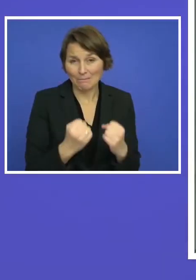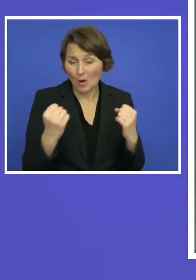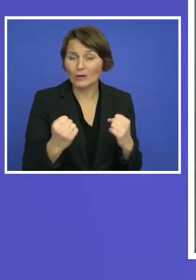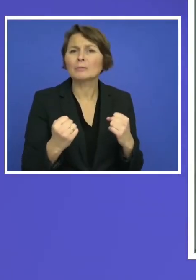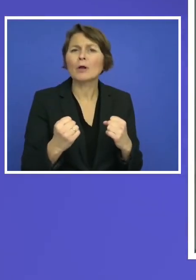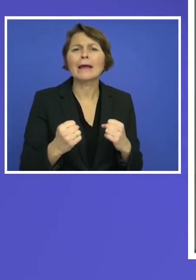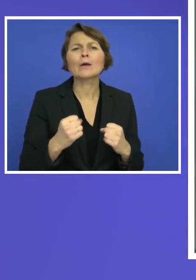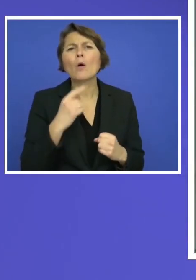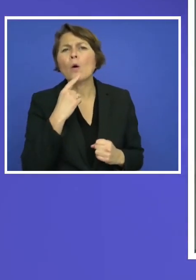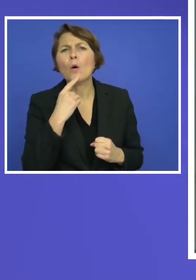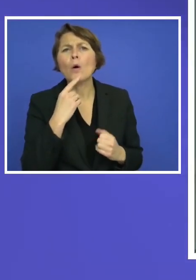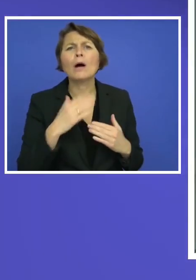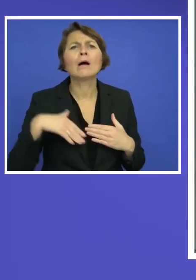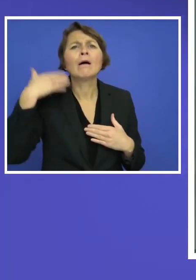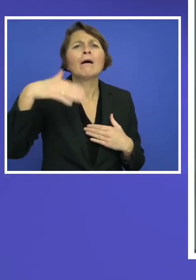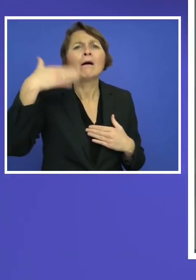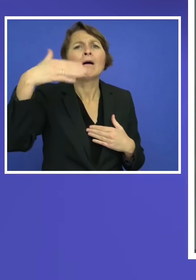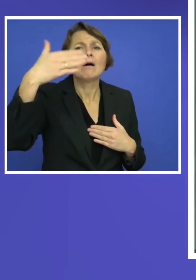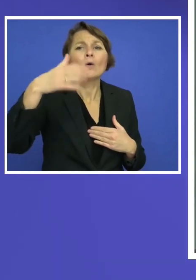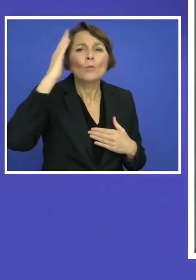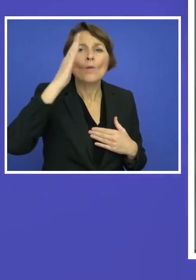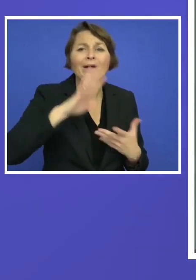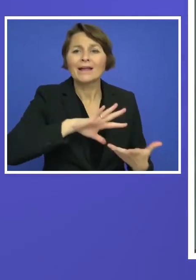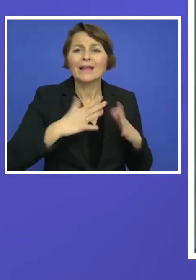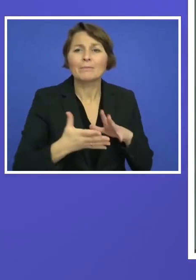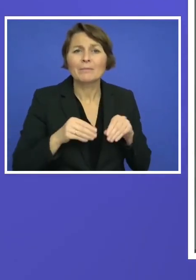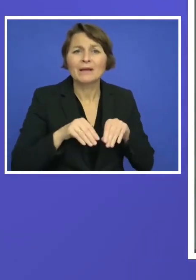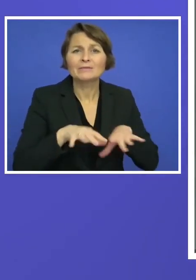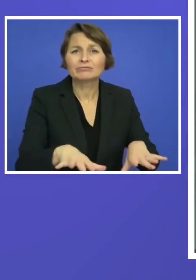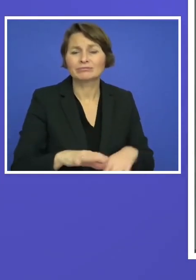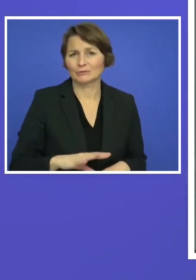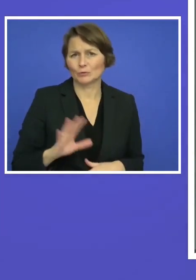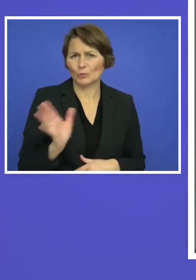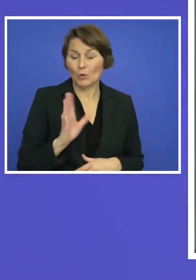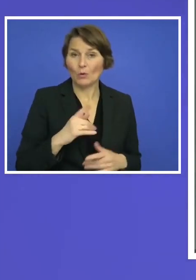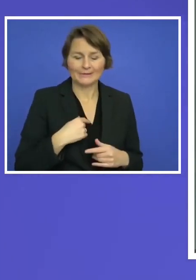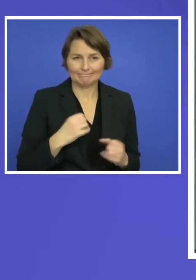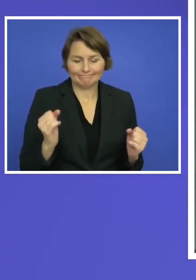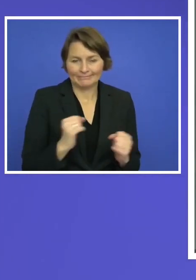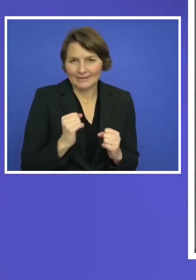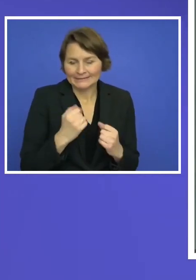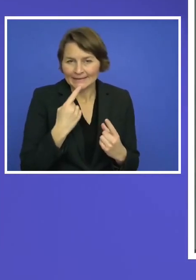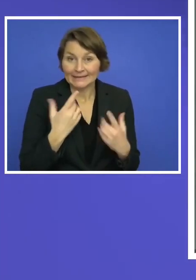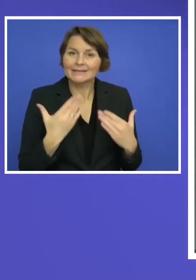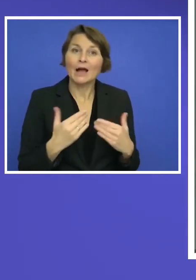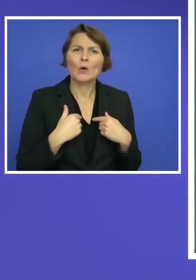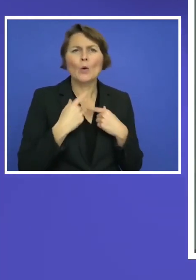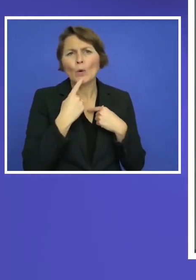it now. So there isn't time to say that we don't have time for gender equal